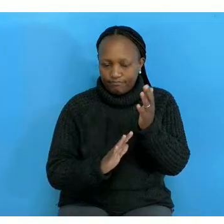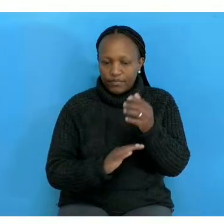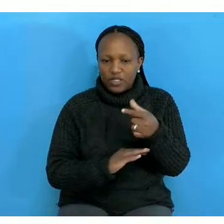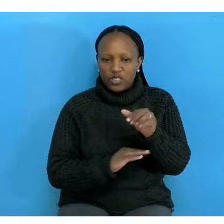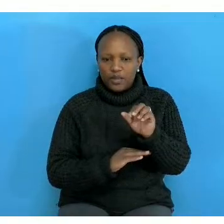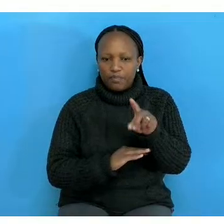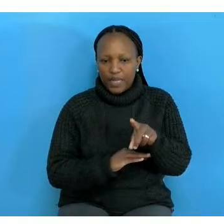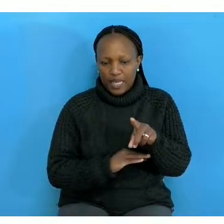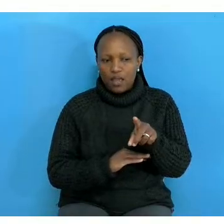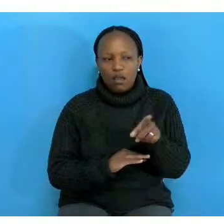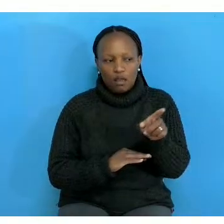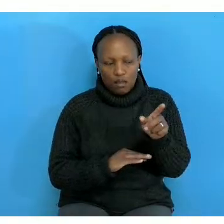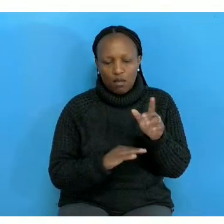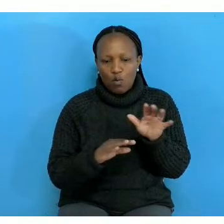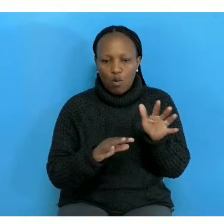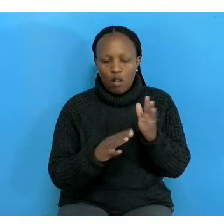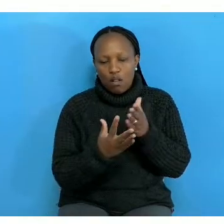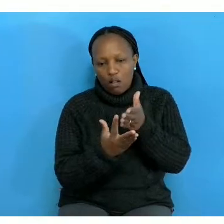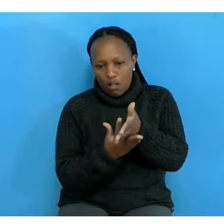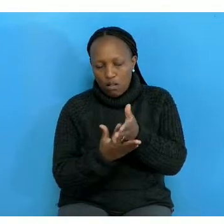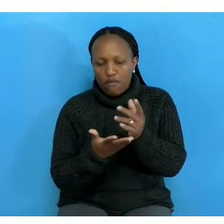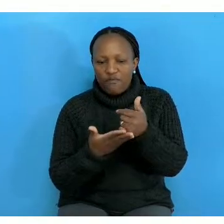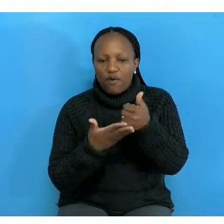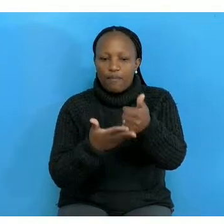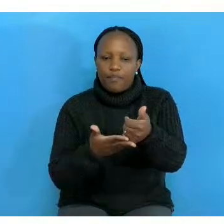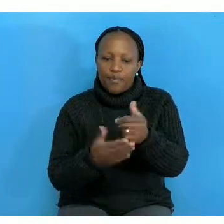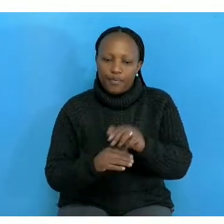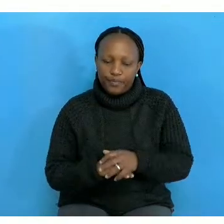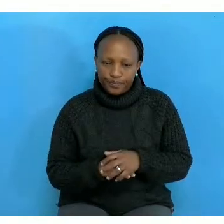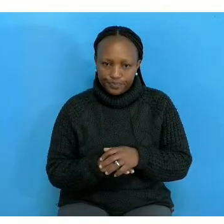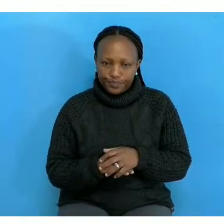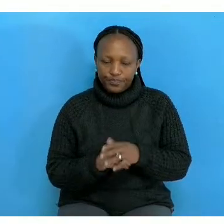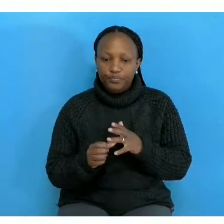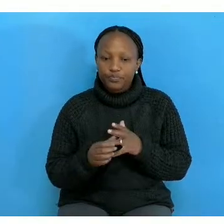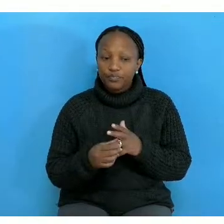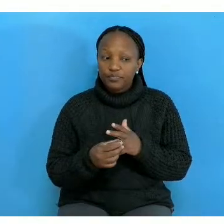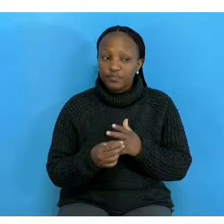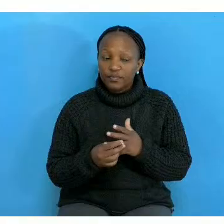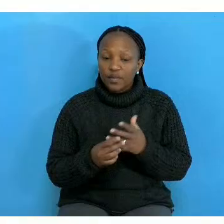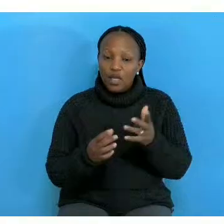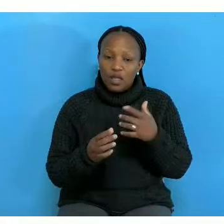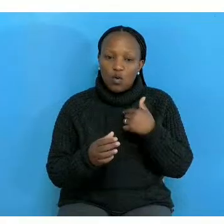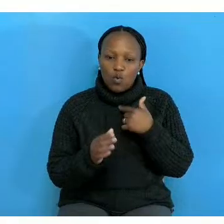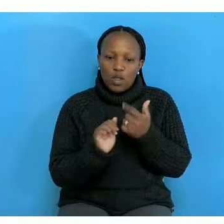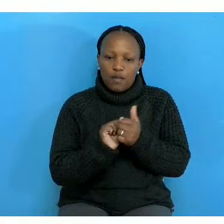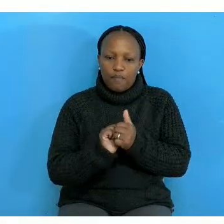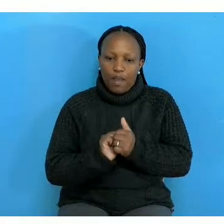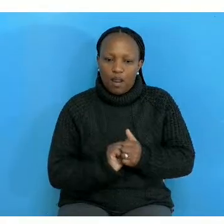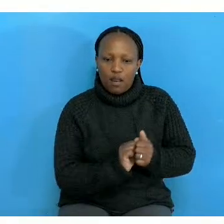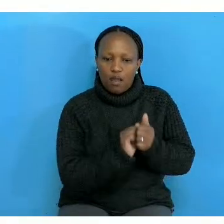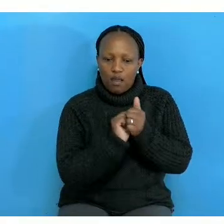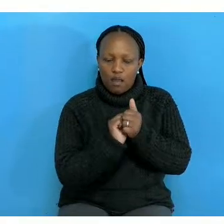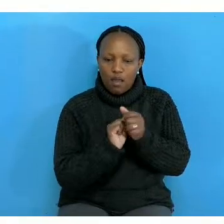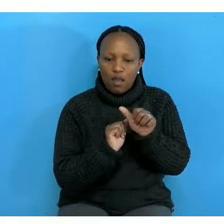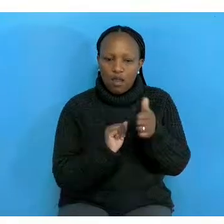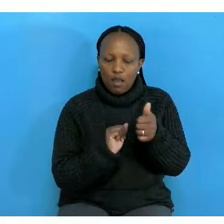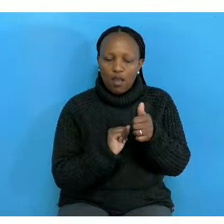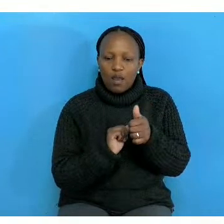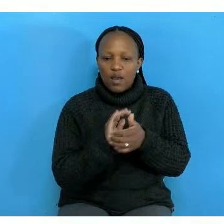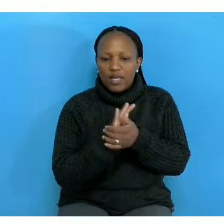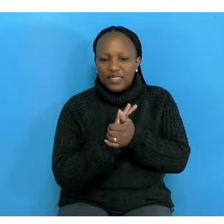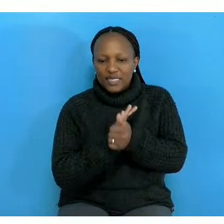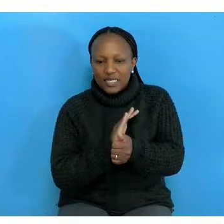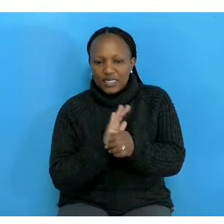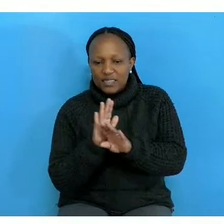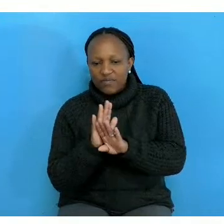in and assist you. We do also partner with those skills development players